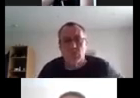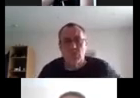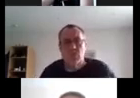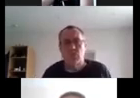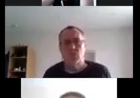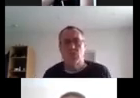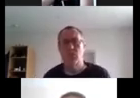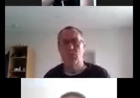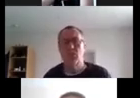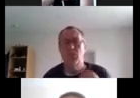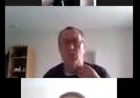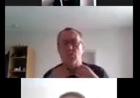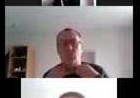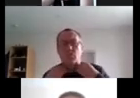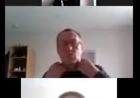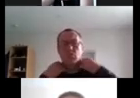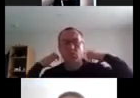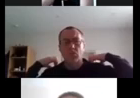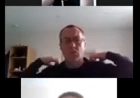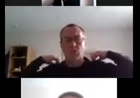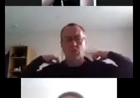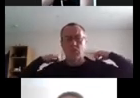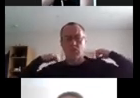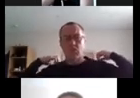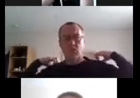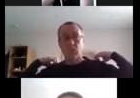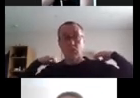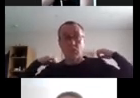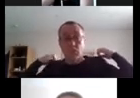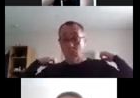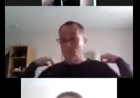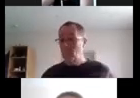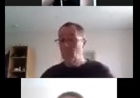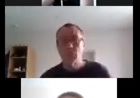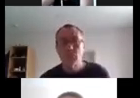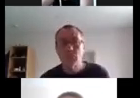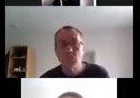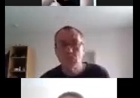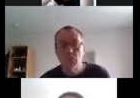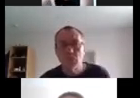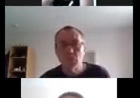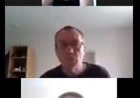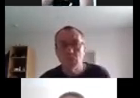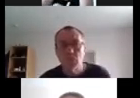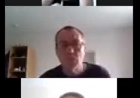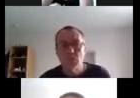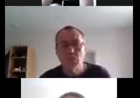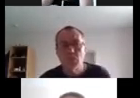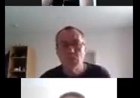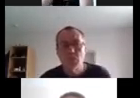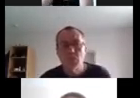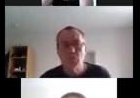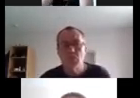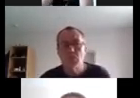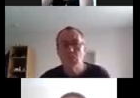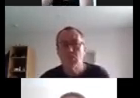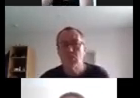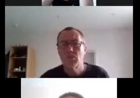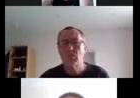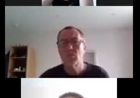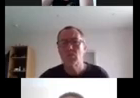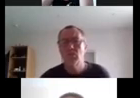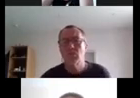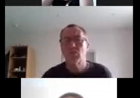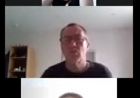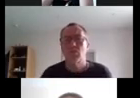technology. And this is for technology that will allow people to be able to screen read. And so they'll be able to point something and maybe they